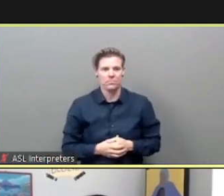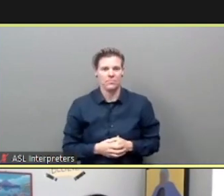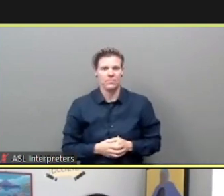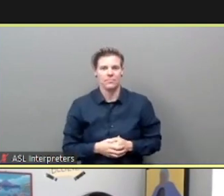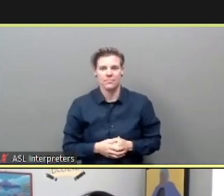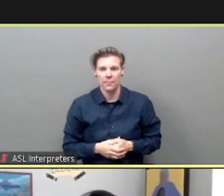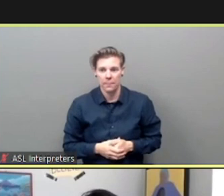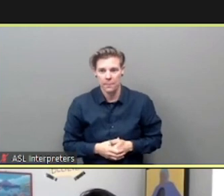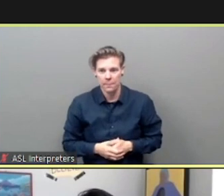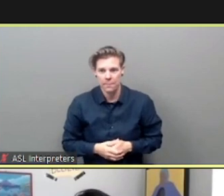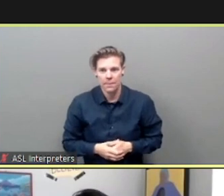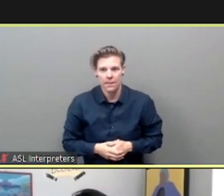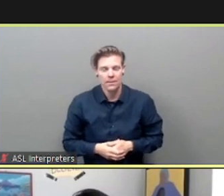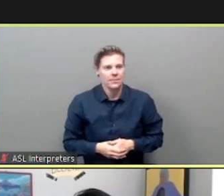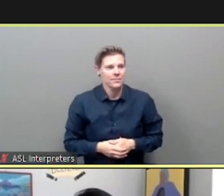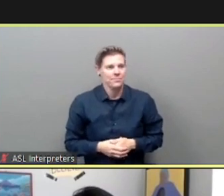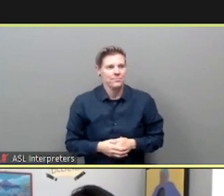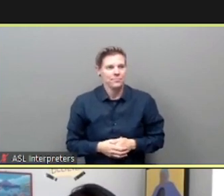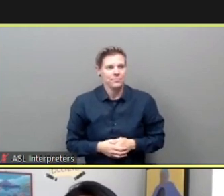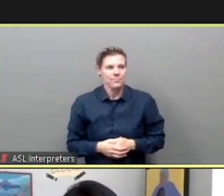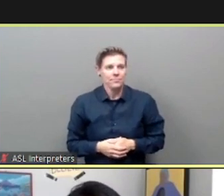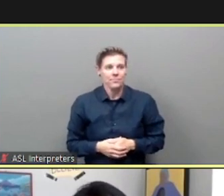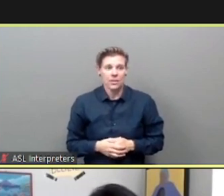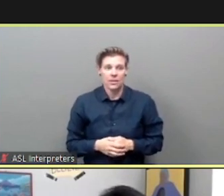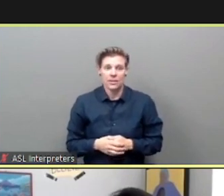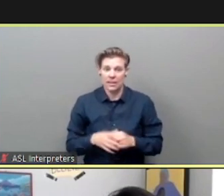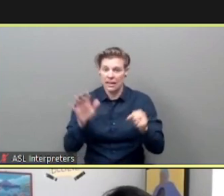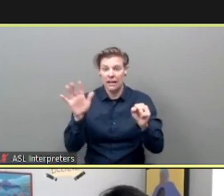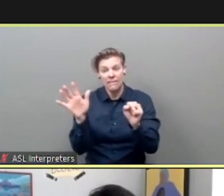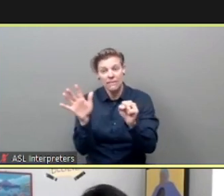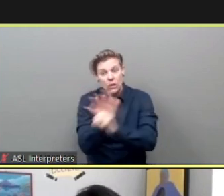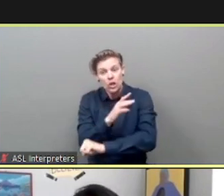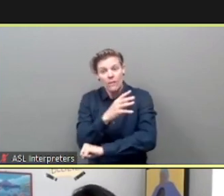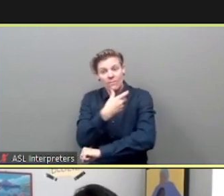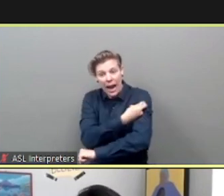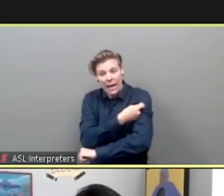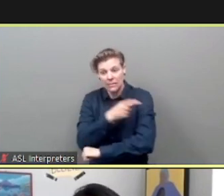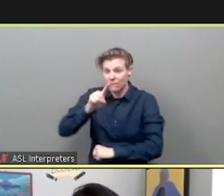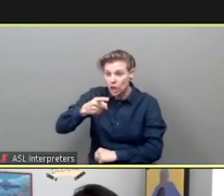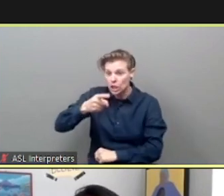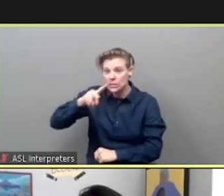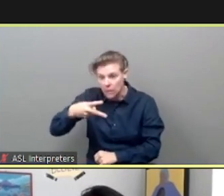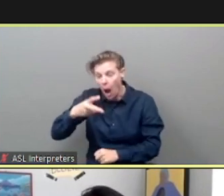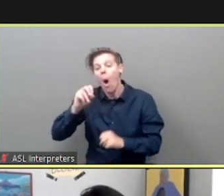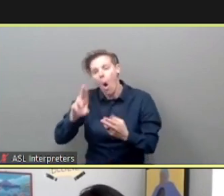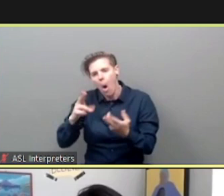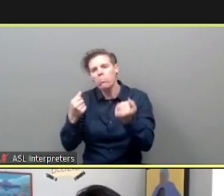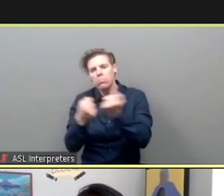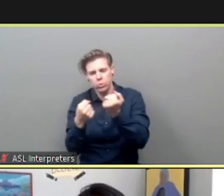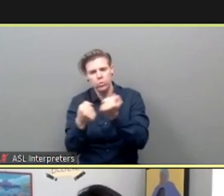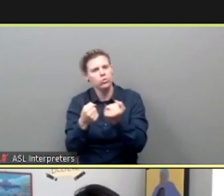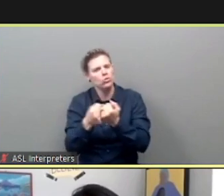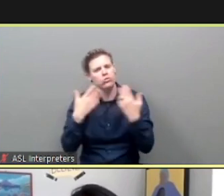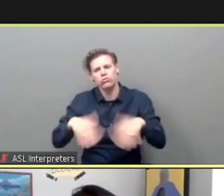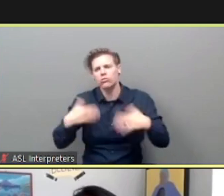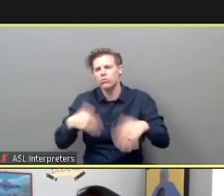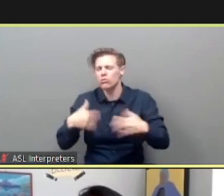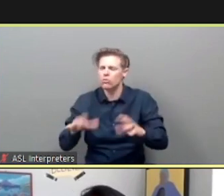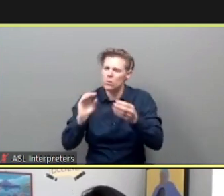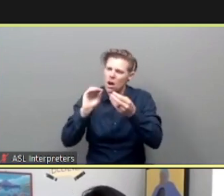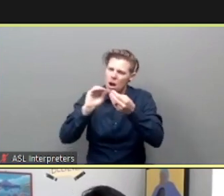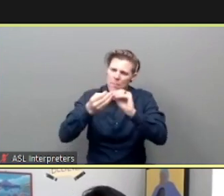And, of course, full vaccination, as 5 to 11-year-olds are the first priority, as well as other people who